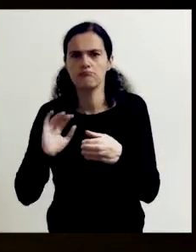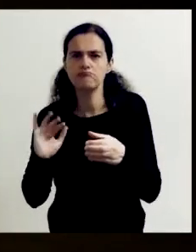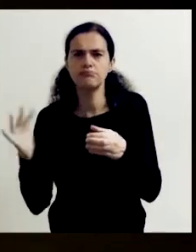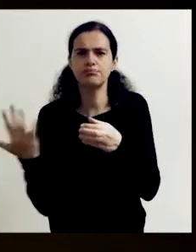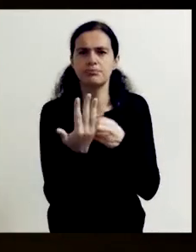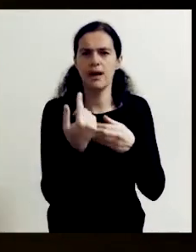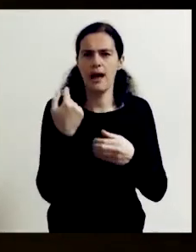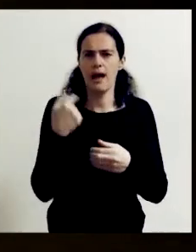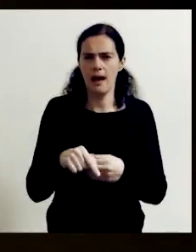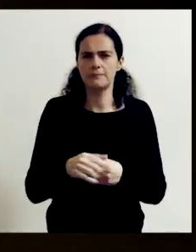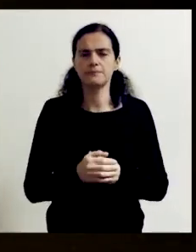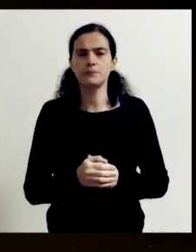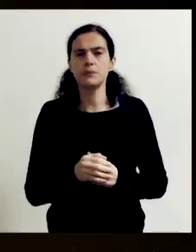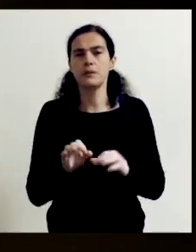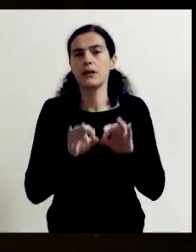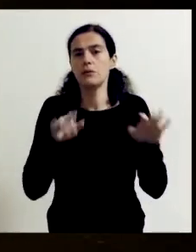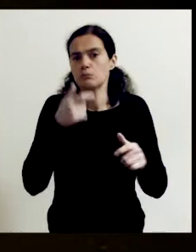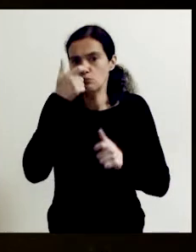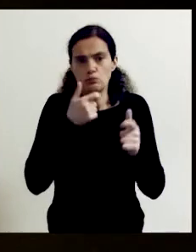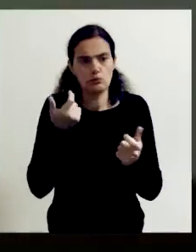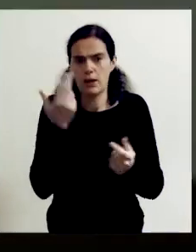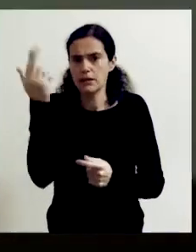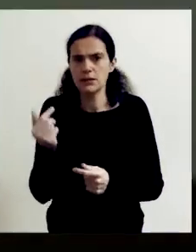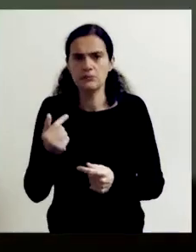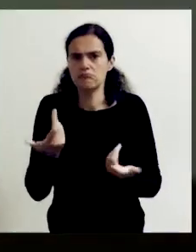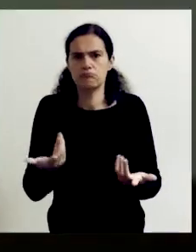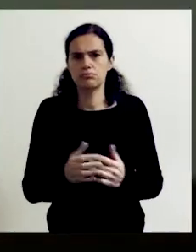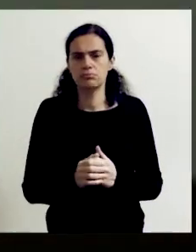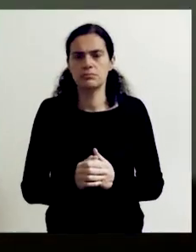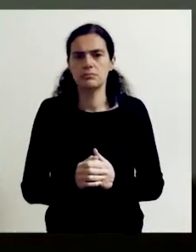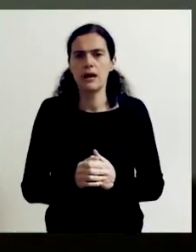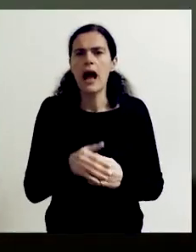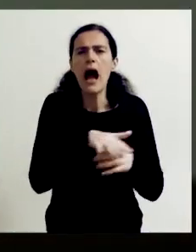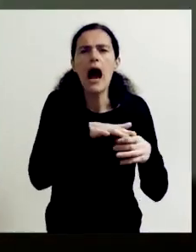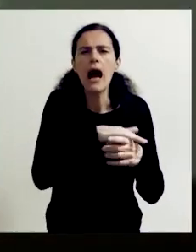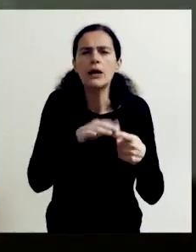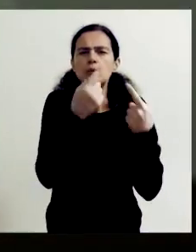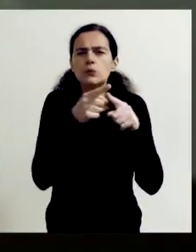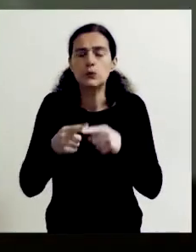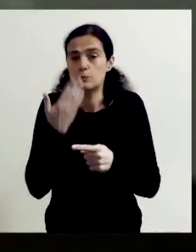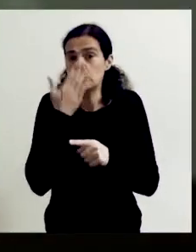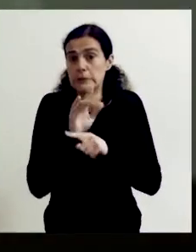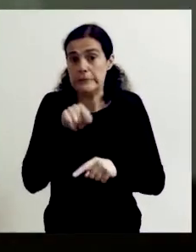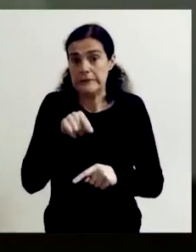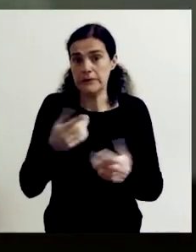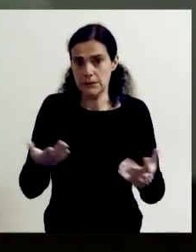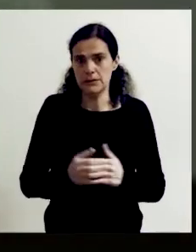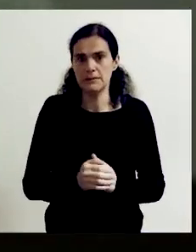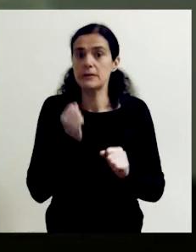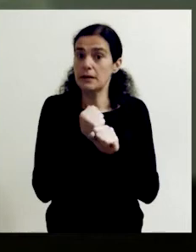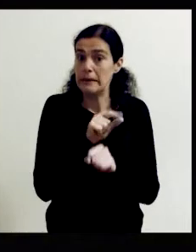community of like-minded artists coming from different disciplines. For instance, in